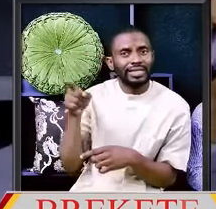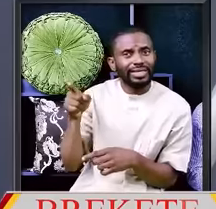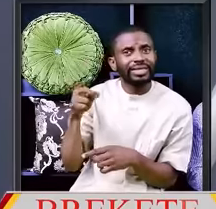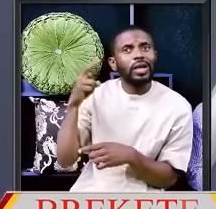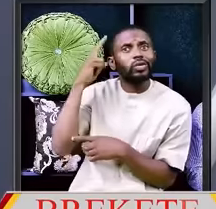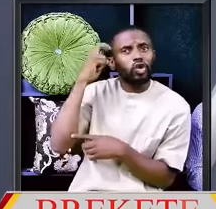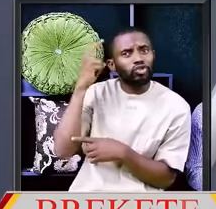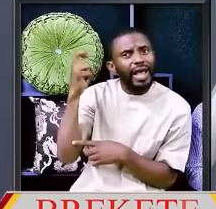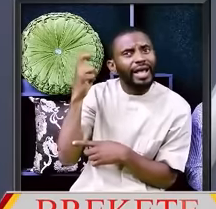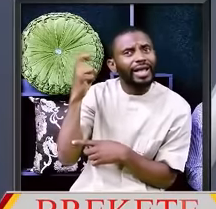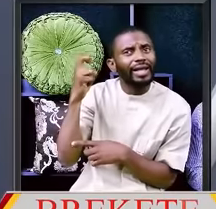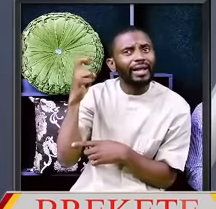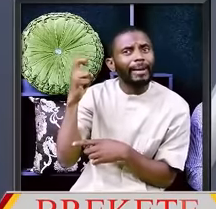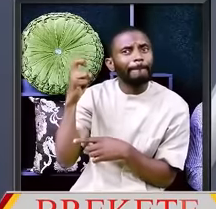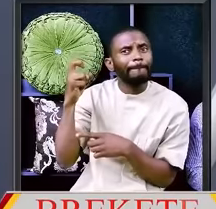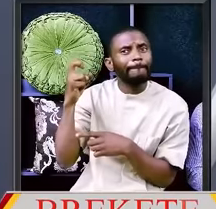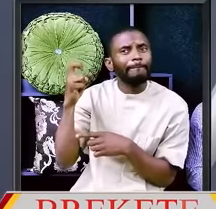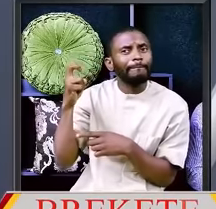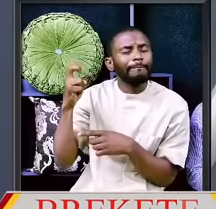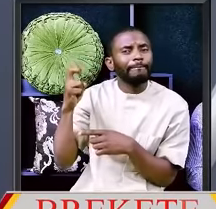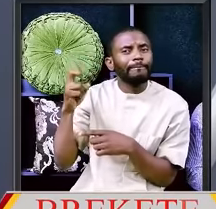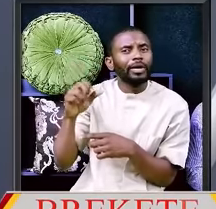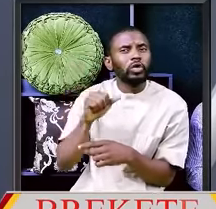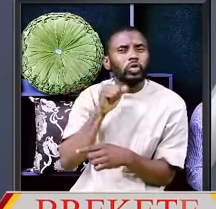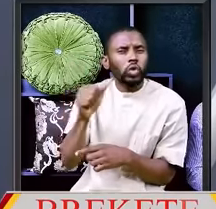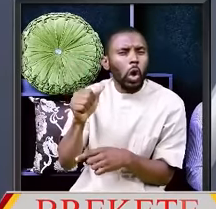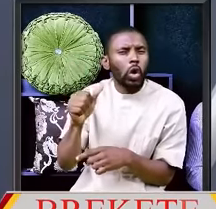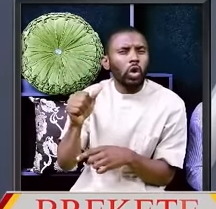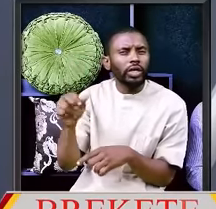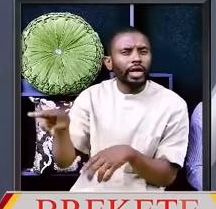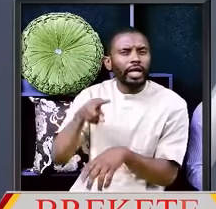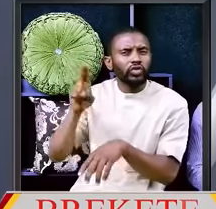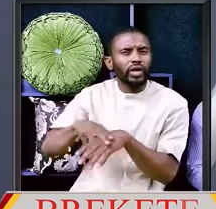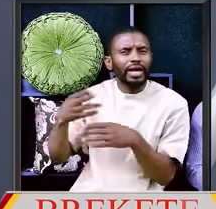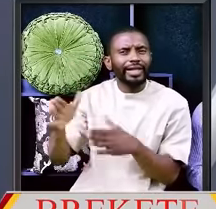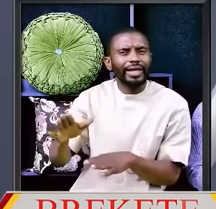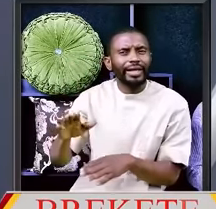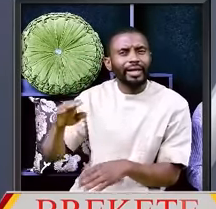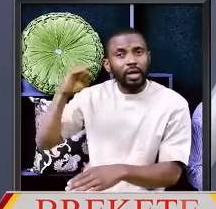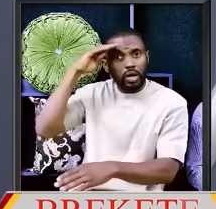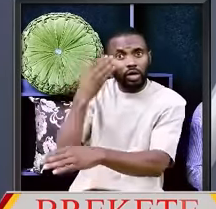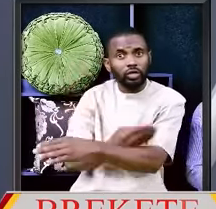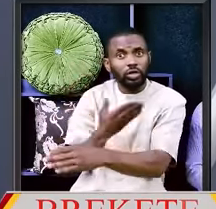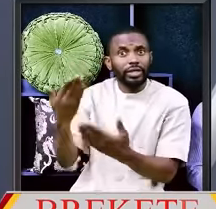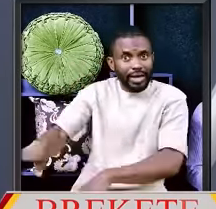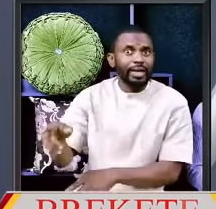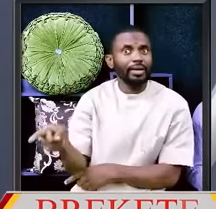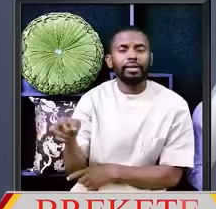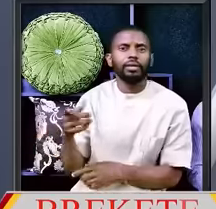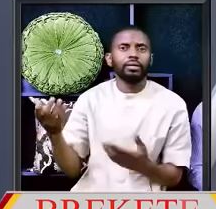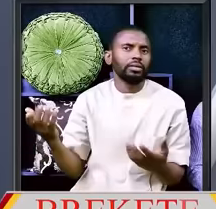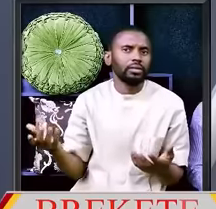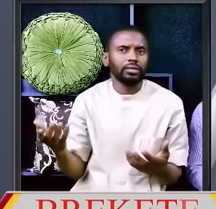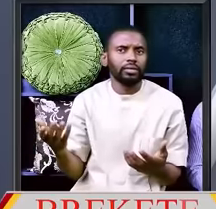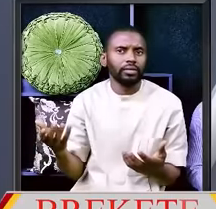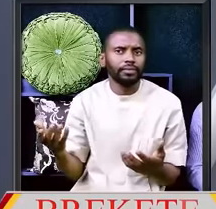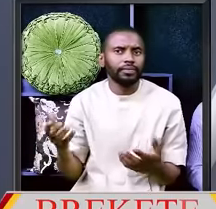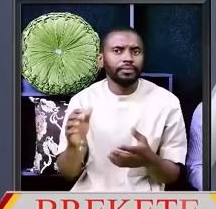if they suspect, say, no be natural death, the son